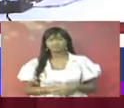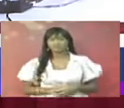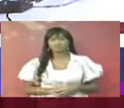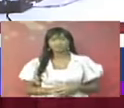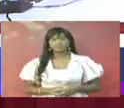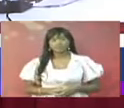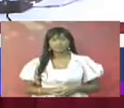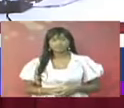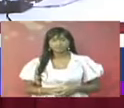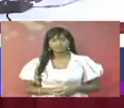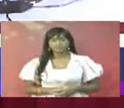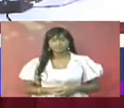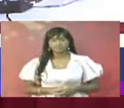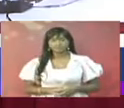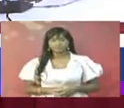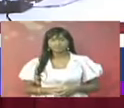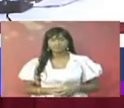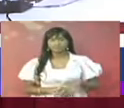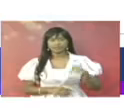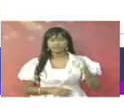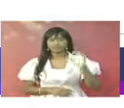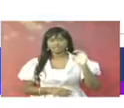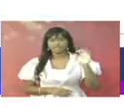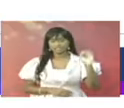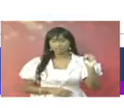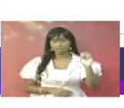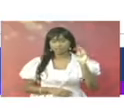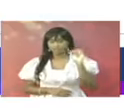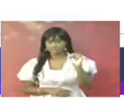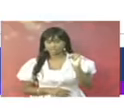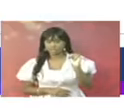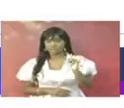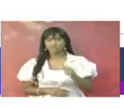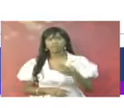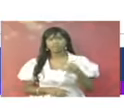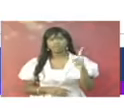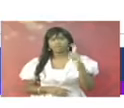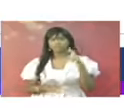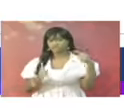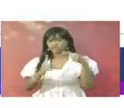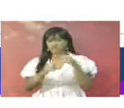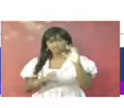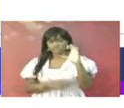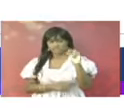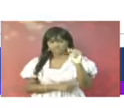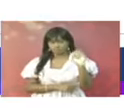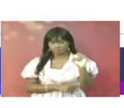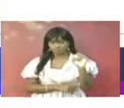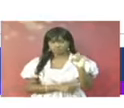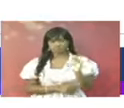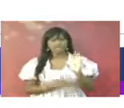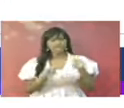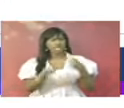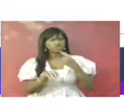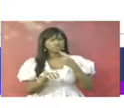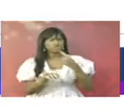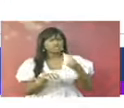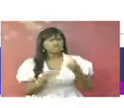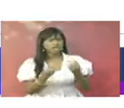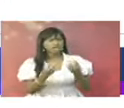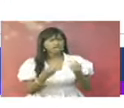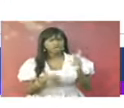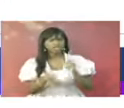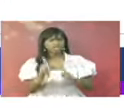Sparkle McIntosh, Power 102 Digital again. My question is for CMO Parasram. Can you indicate the number of